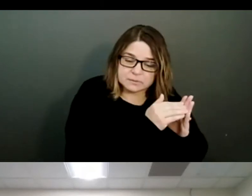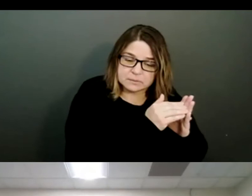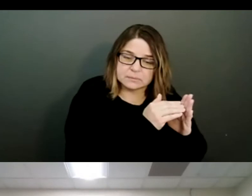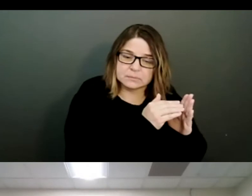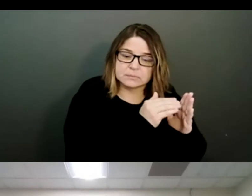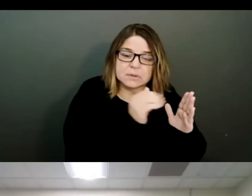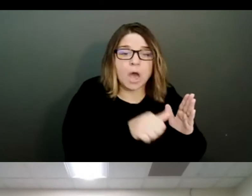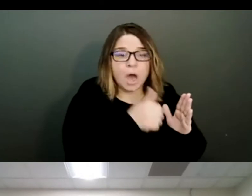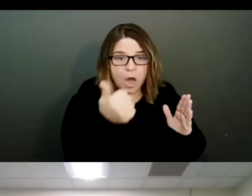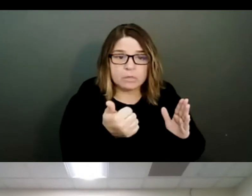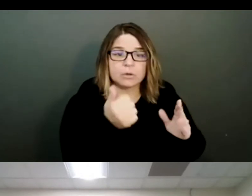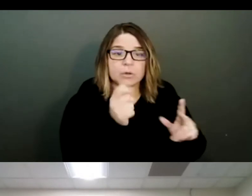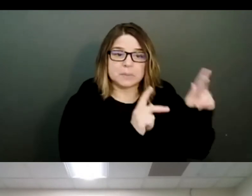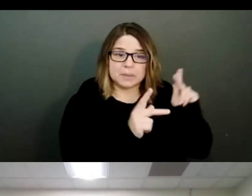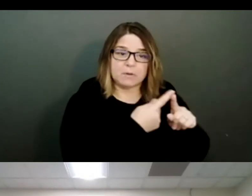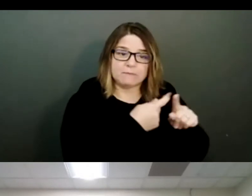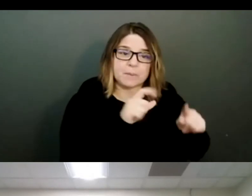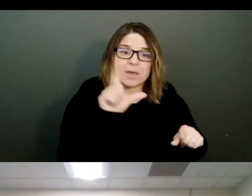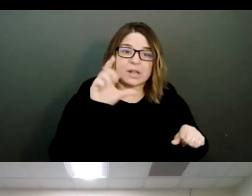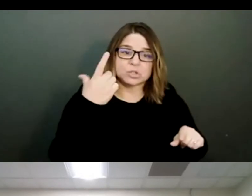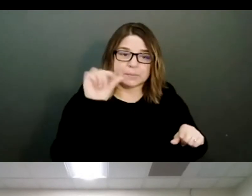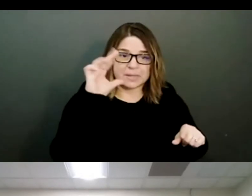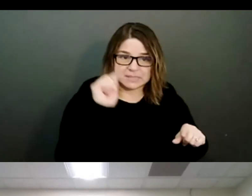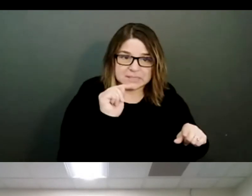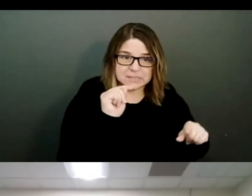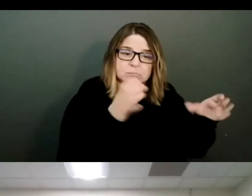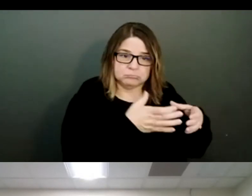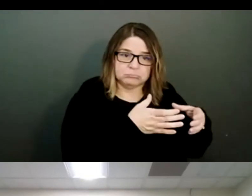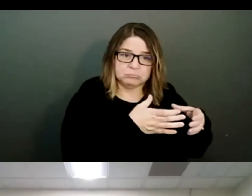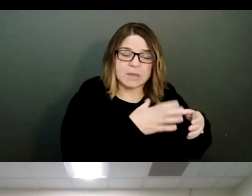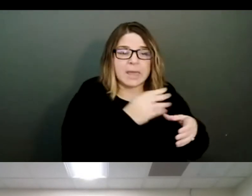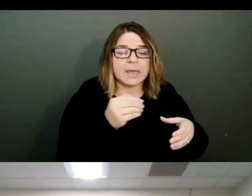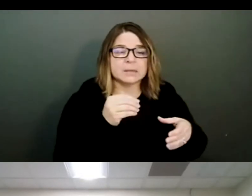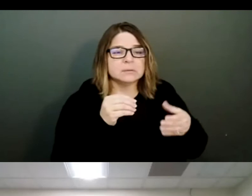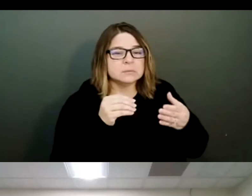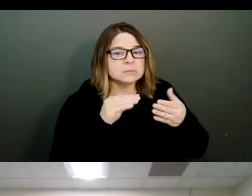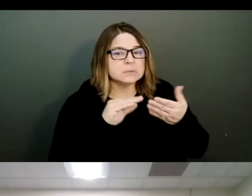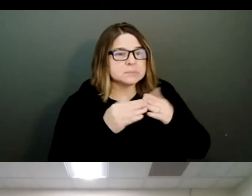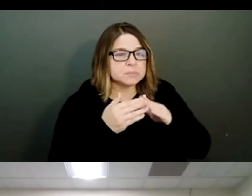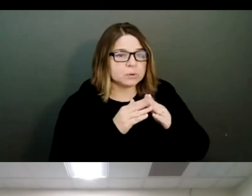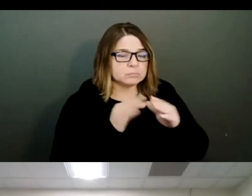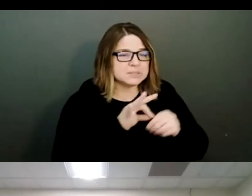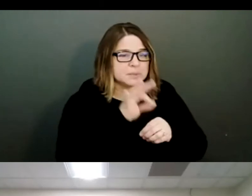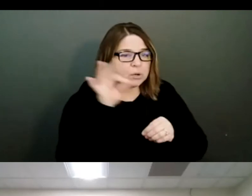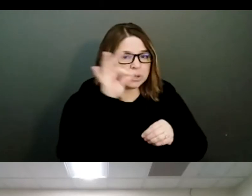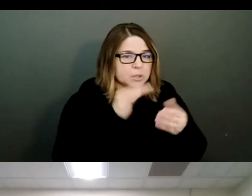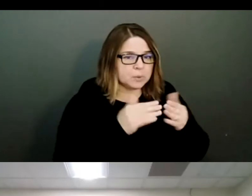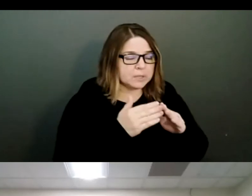other individuals from the LGBT and the Two-Spirit community. And the question that was